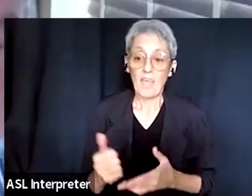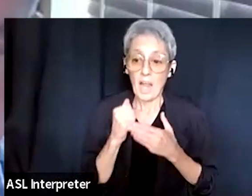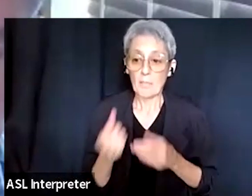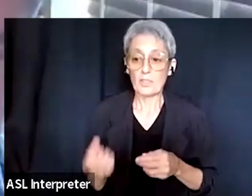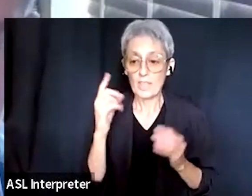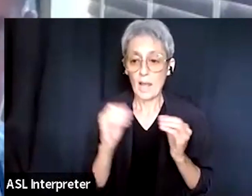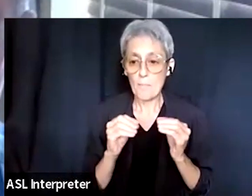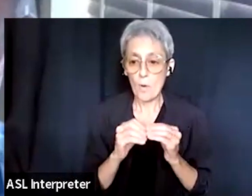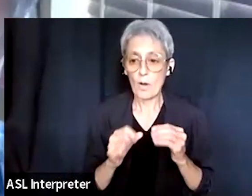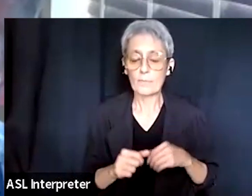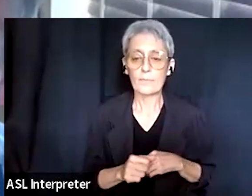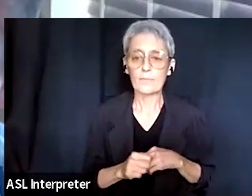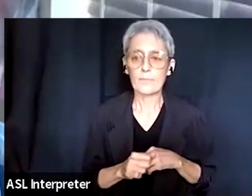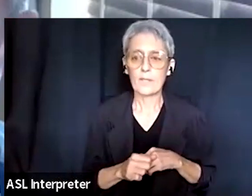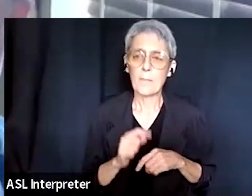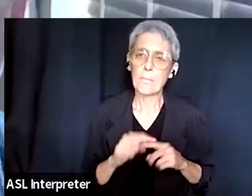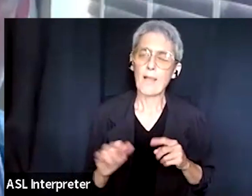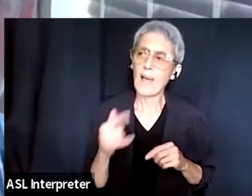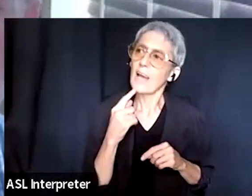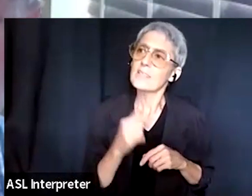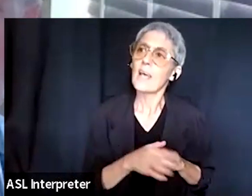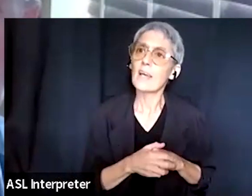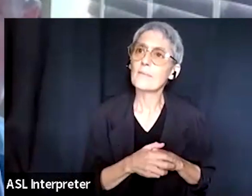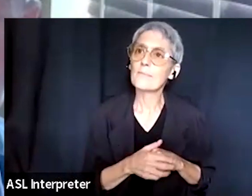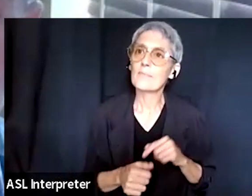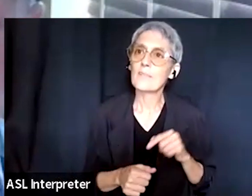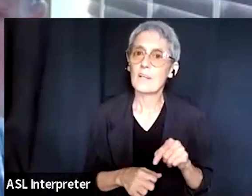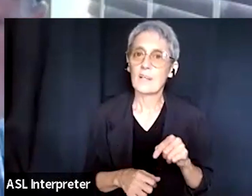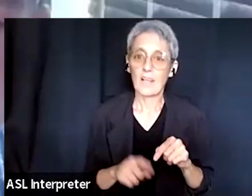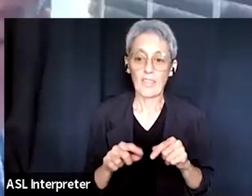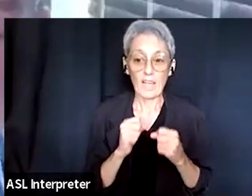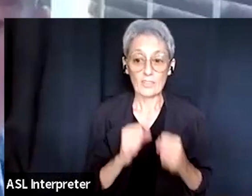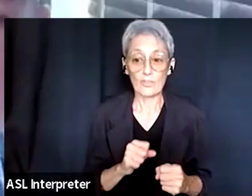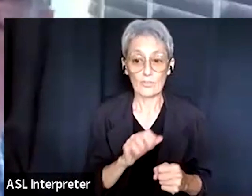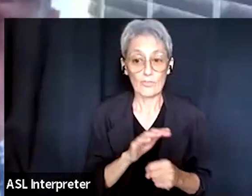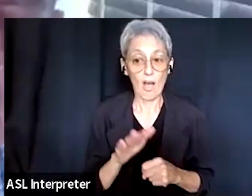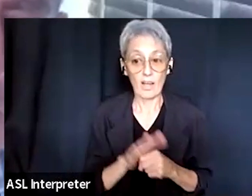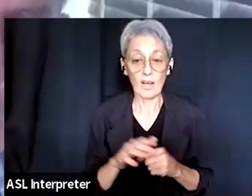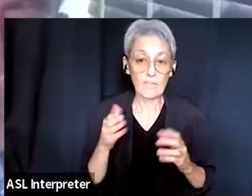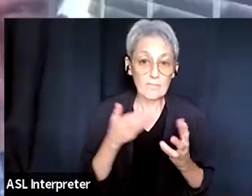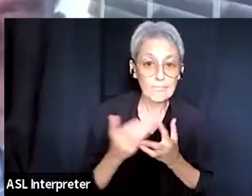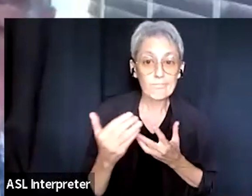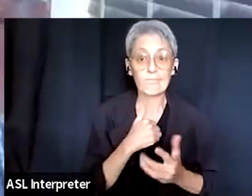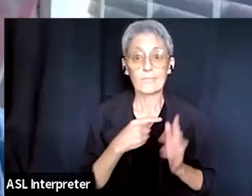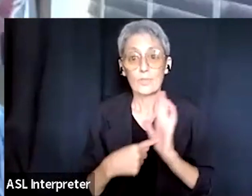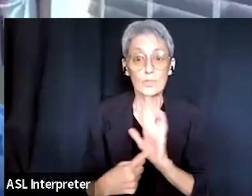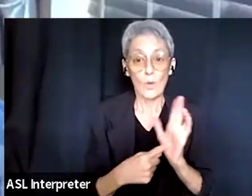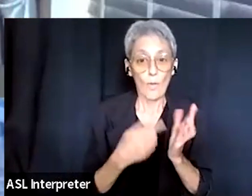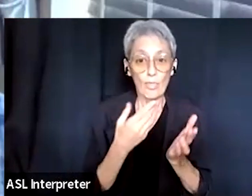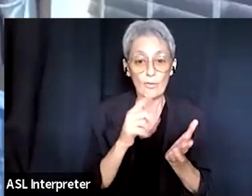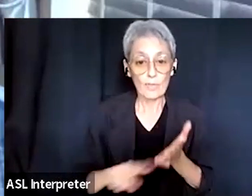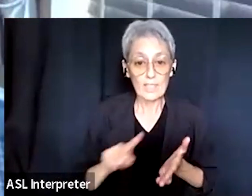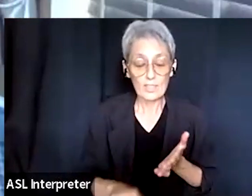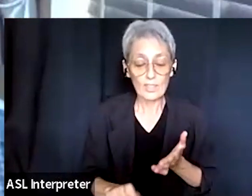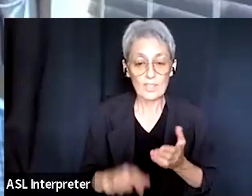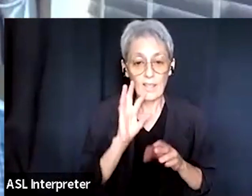say, I'm not sure that really is a robust enough portrayal of the research that informs the teaching of reading and writing.